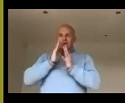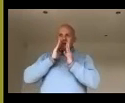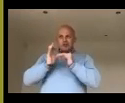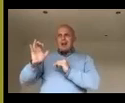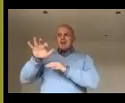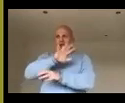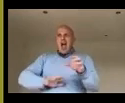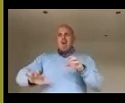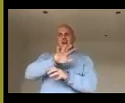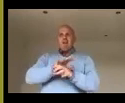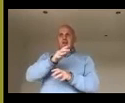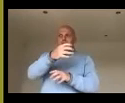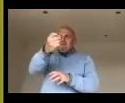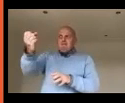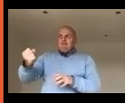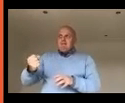there and what they're doing.